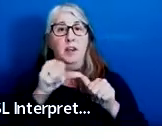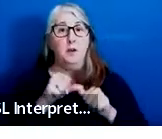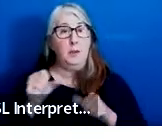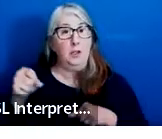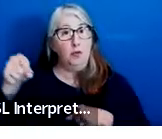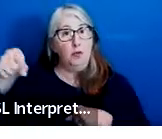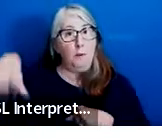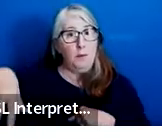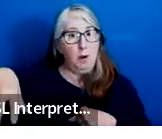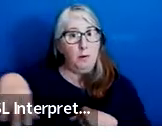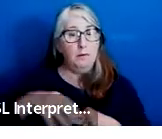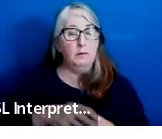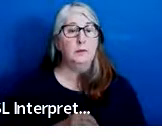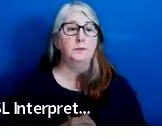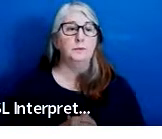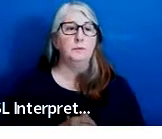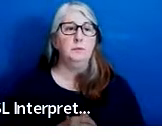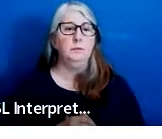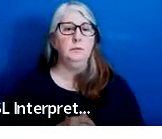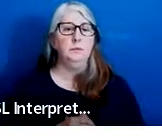facility?